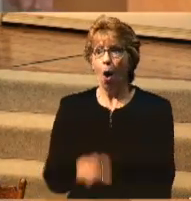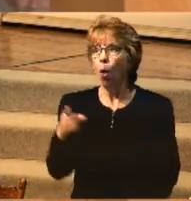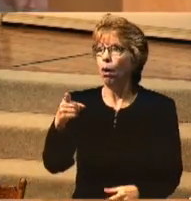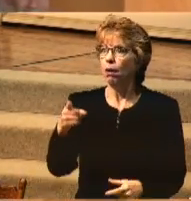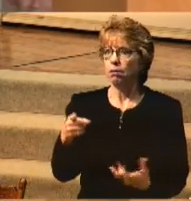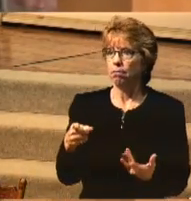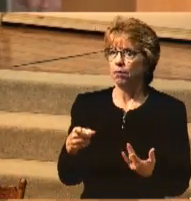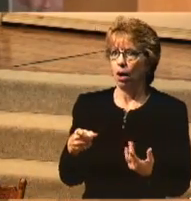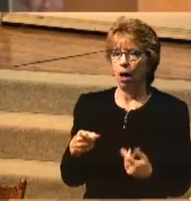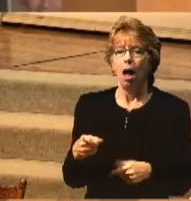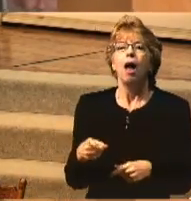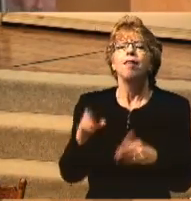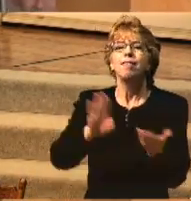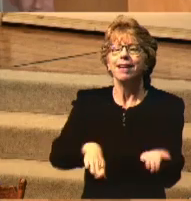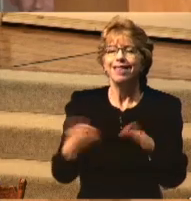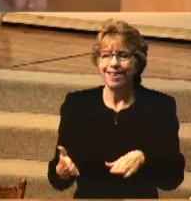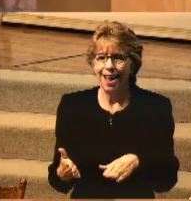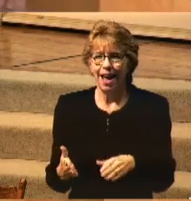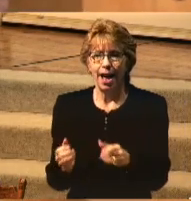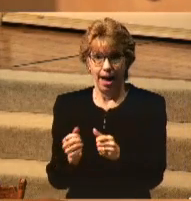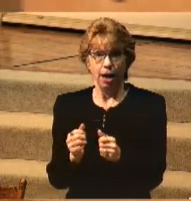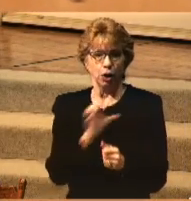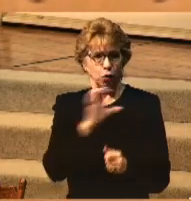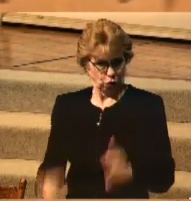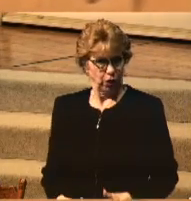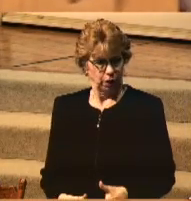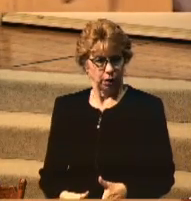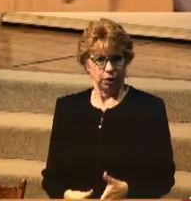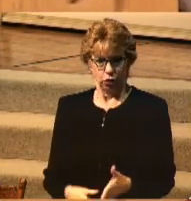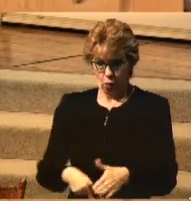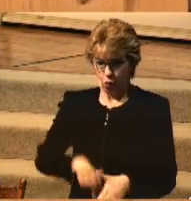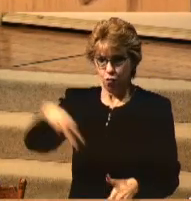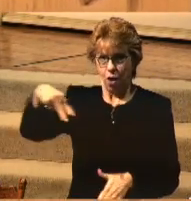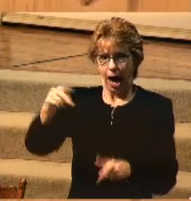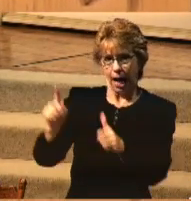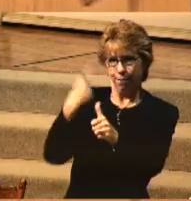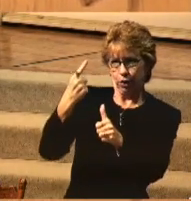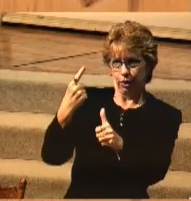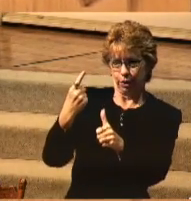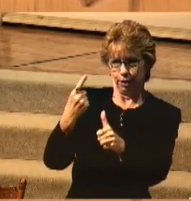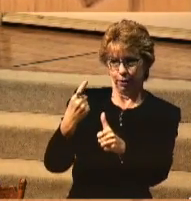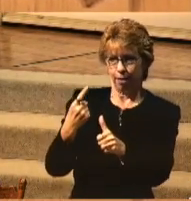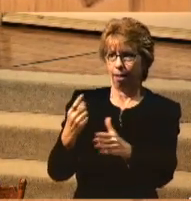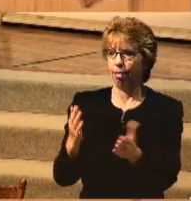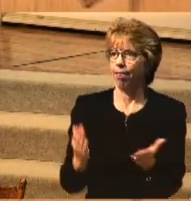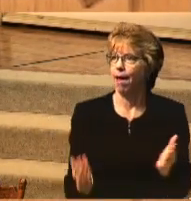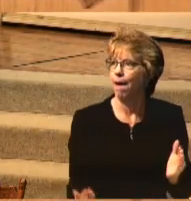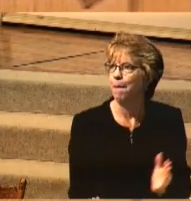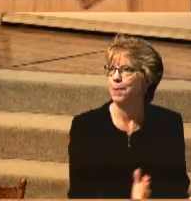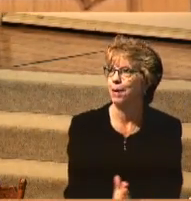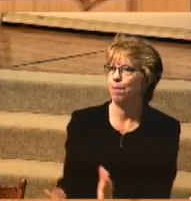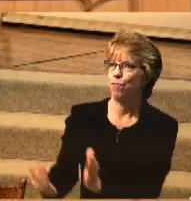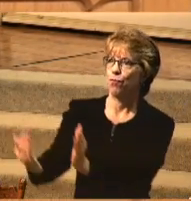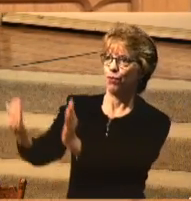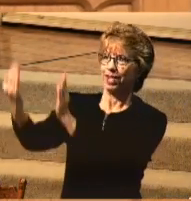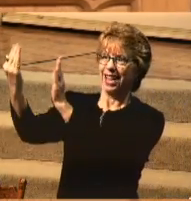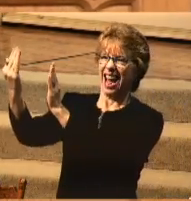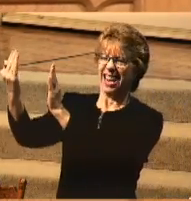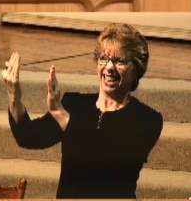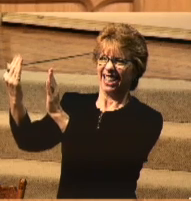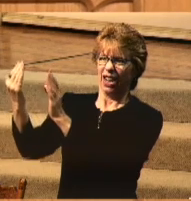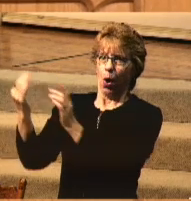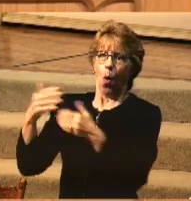No, the dead in Christ shall rise first. They're going to be presented to us